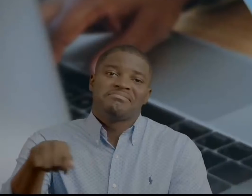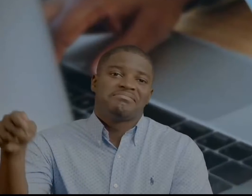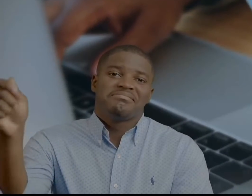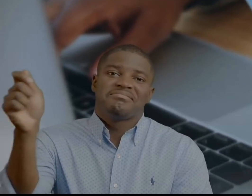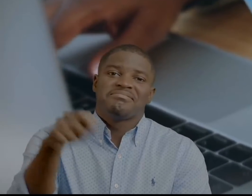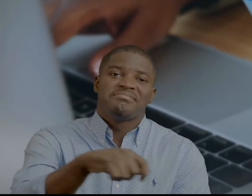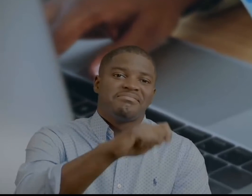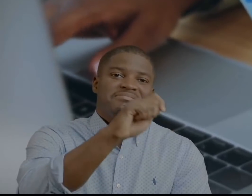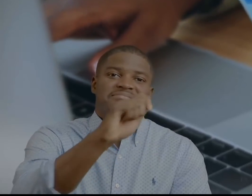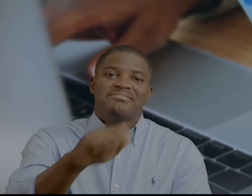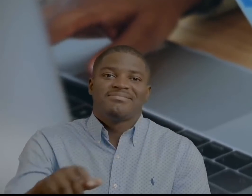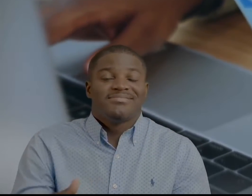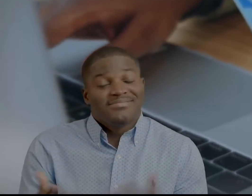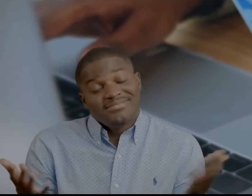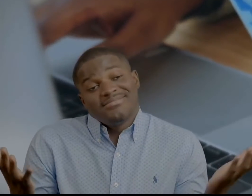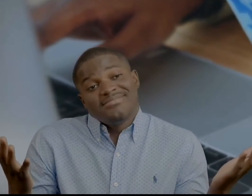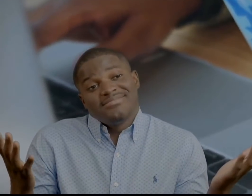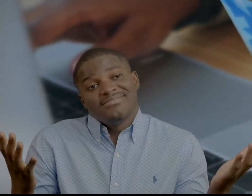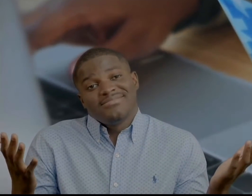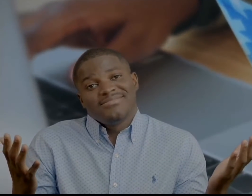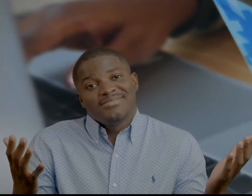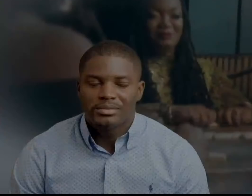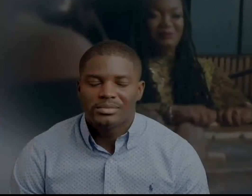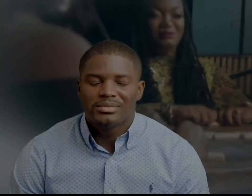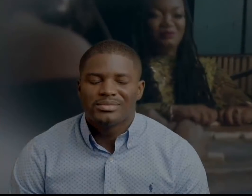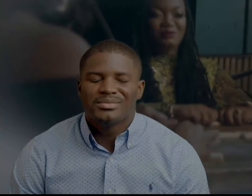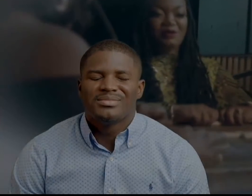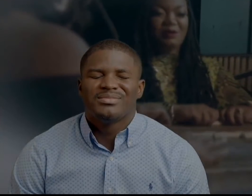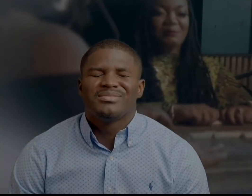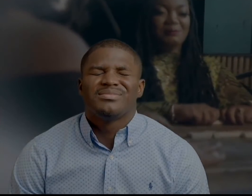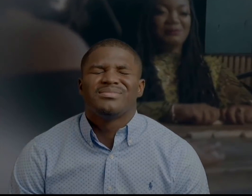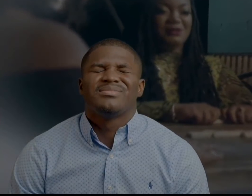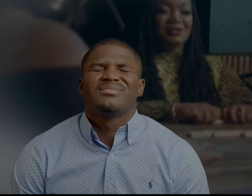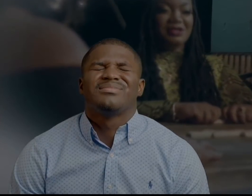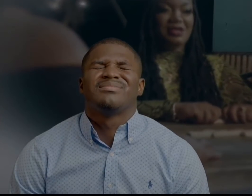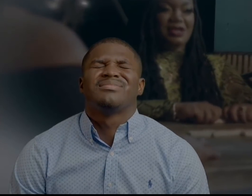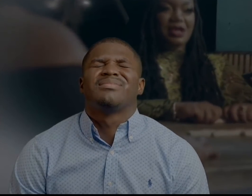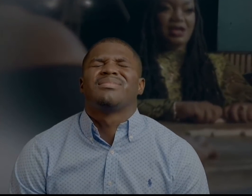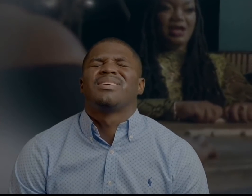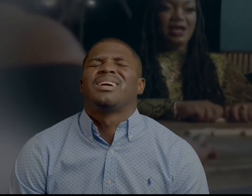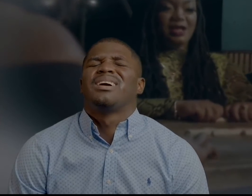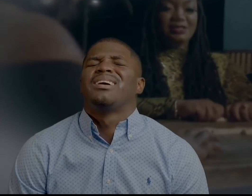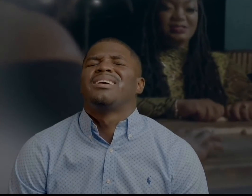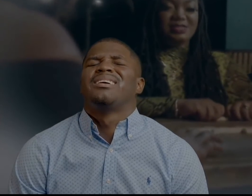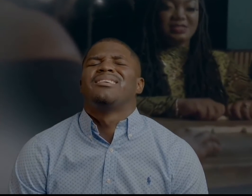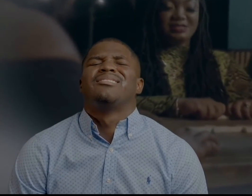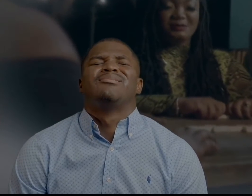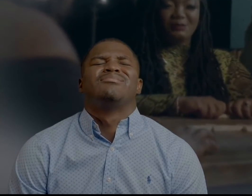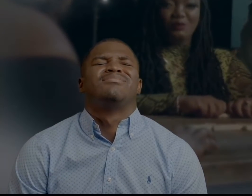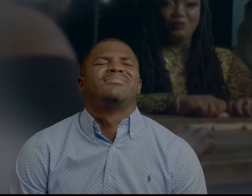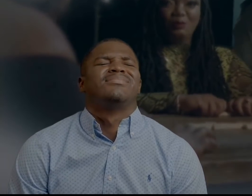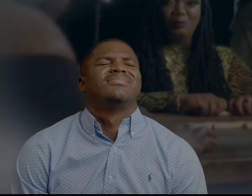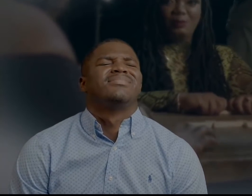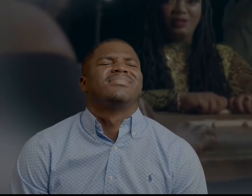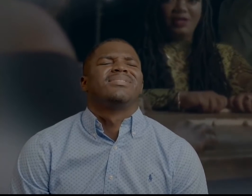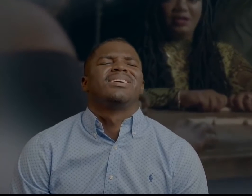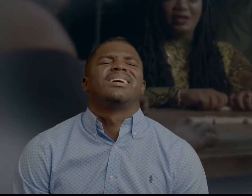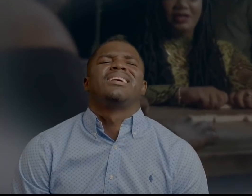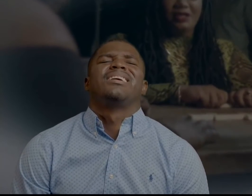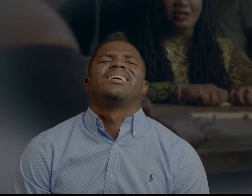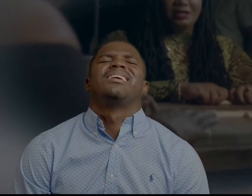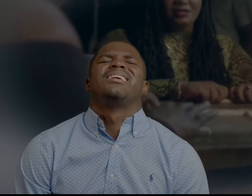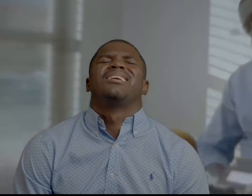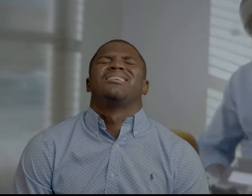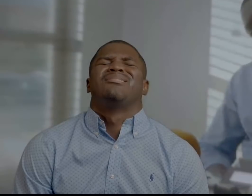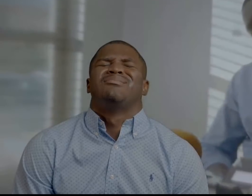problem. Just max out the credit card or top up my loan. I was a big baller until I realized that 75% of my